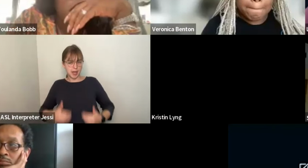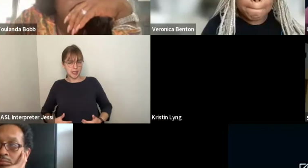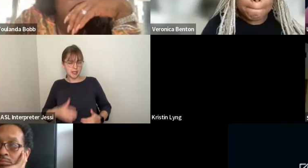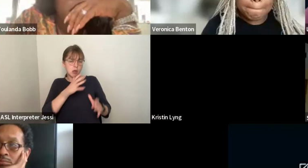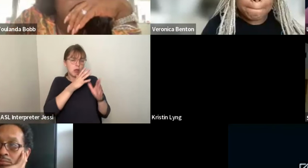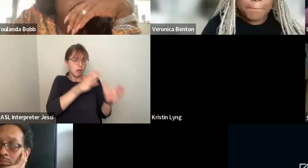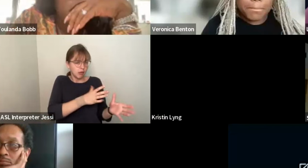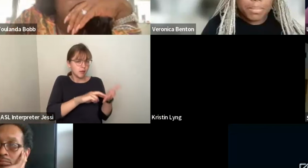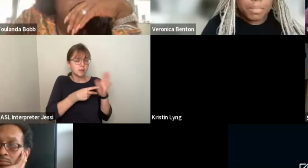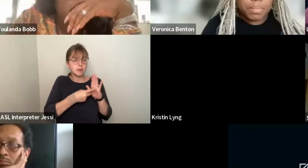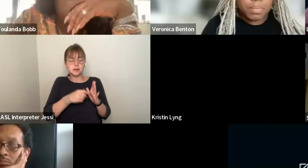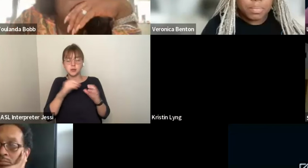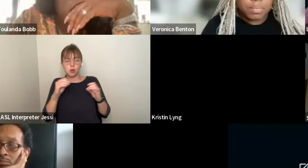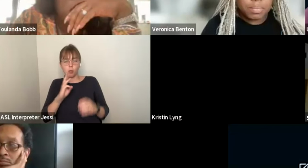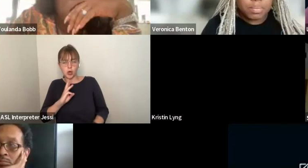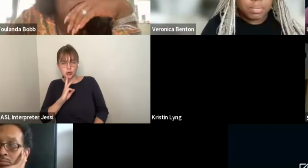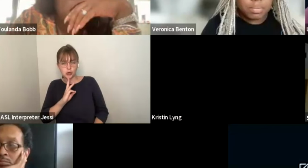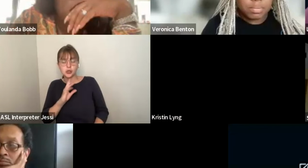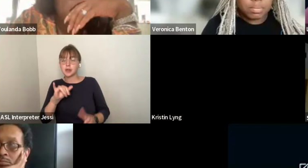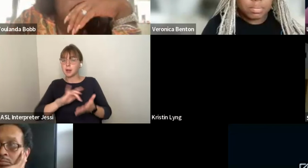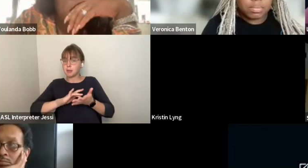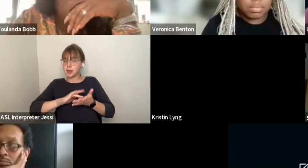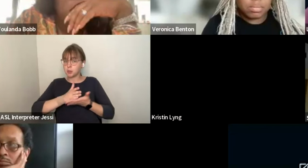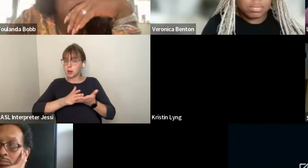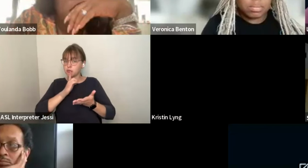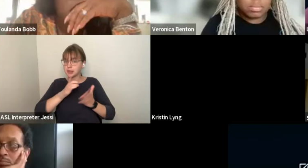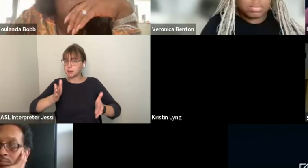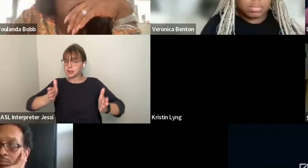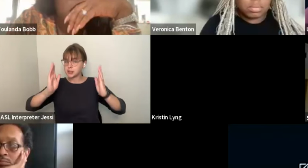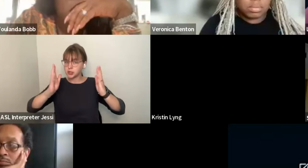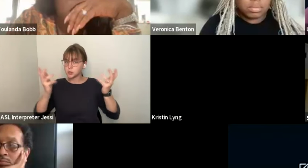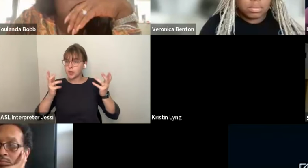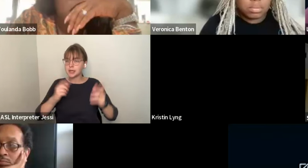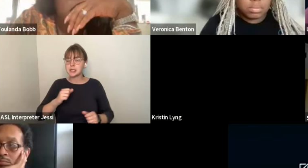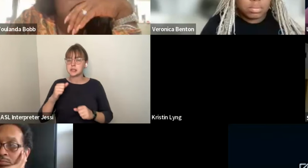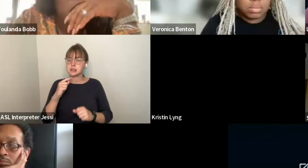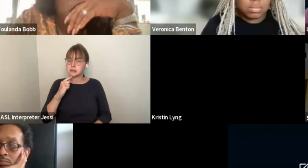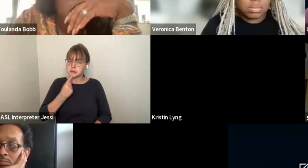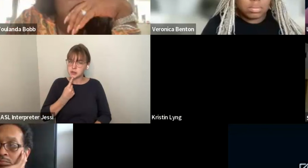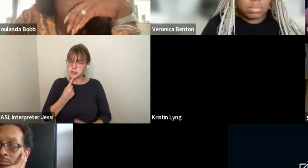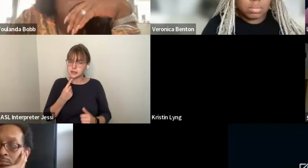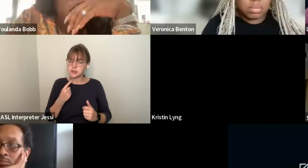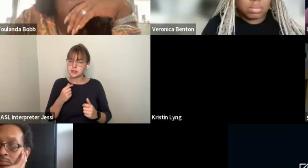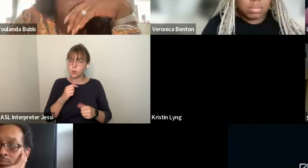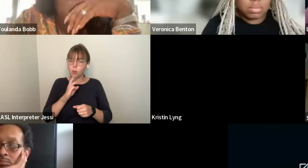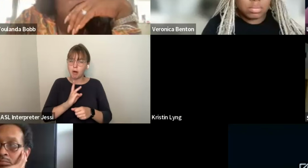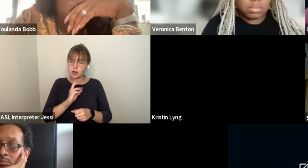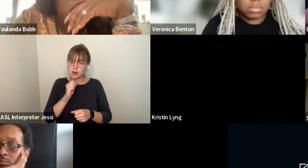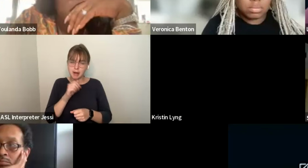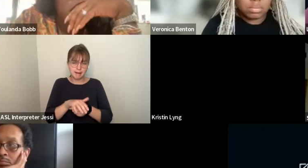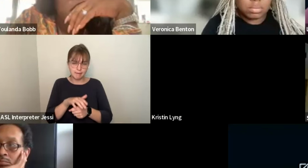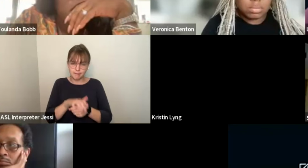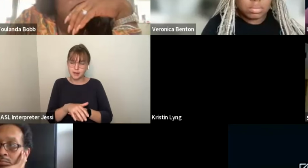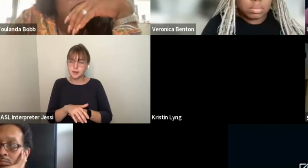medical piece that we pay the most attention to is acute hydration, because you will have several fatalities